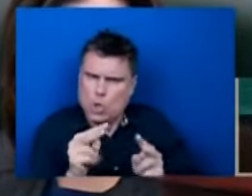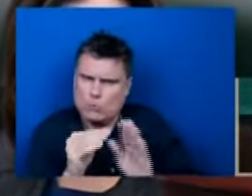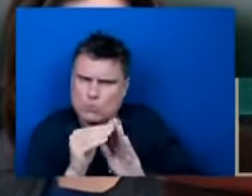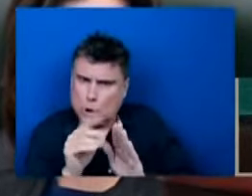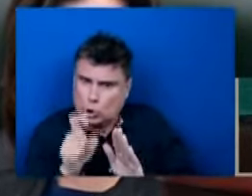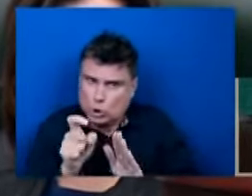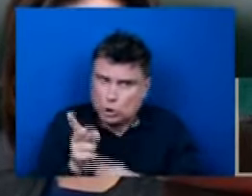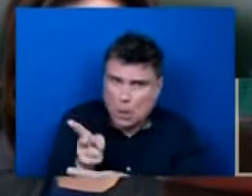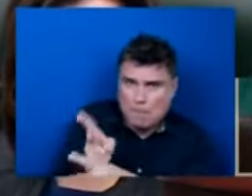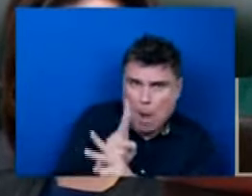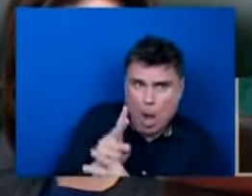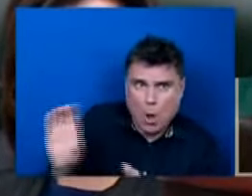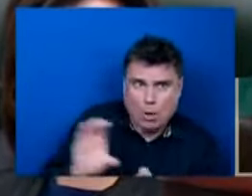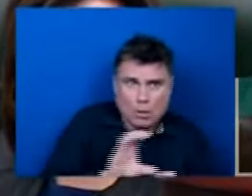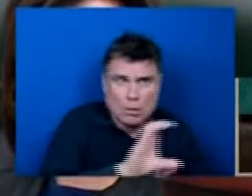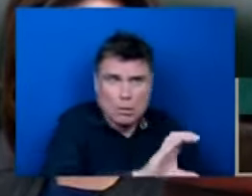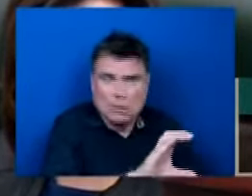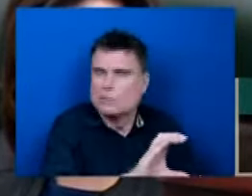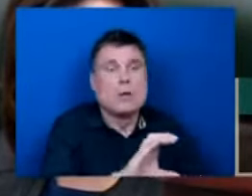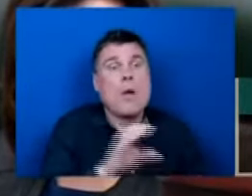sustainable fiscal trajectory.